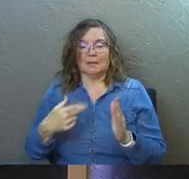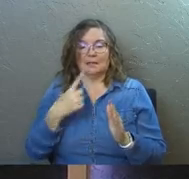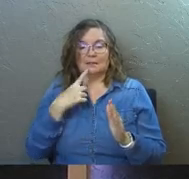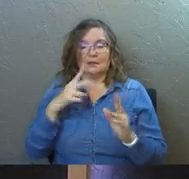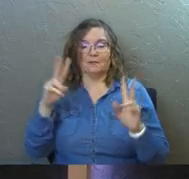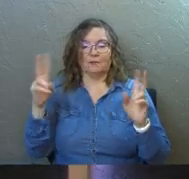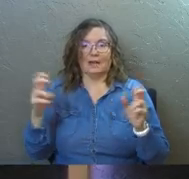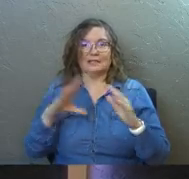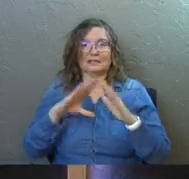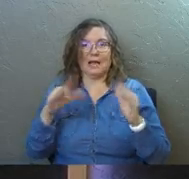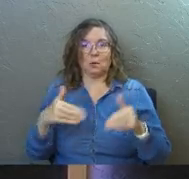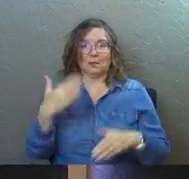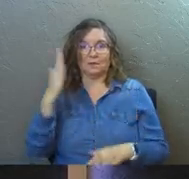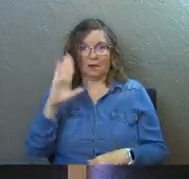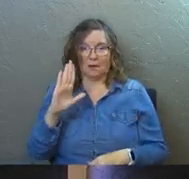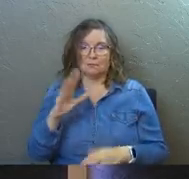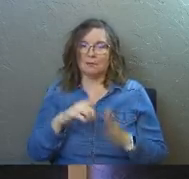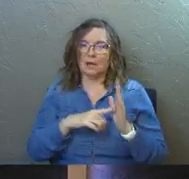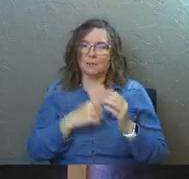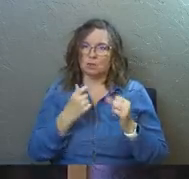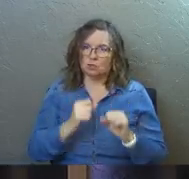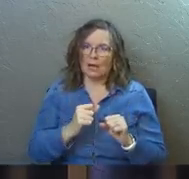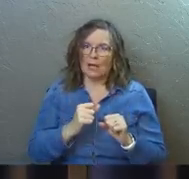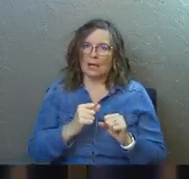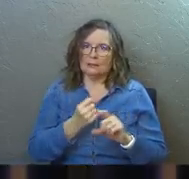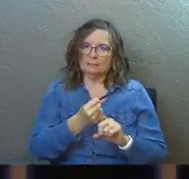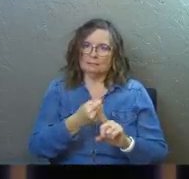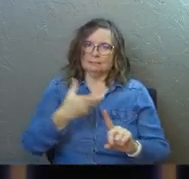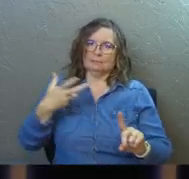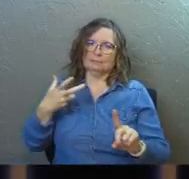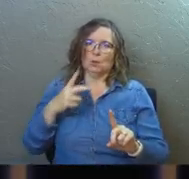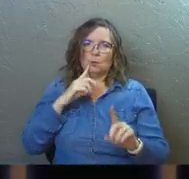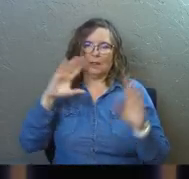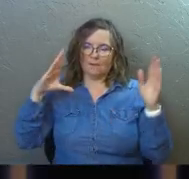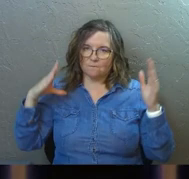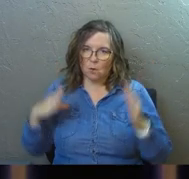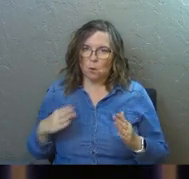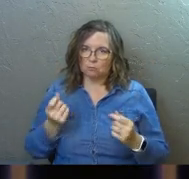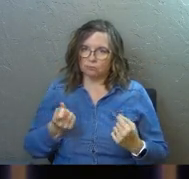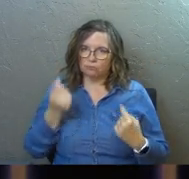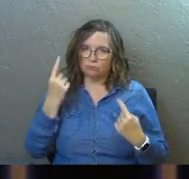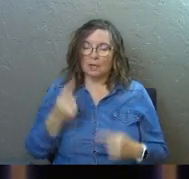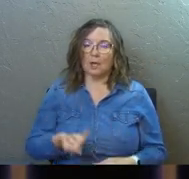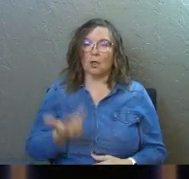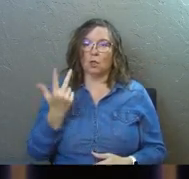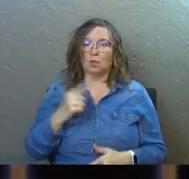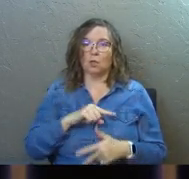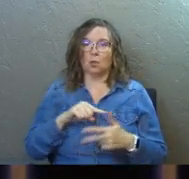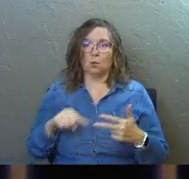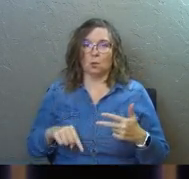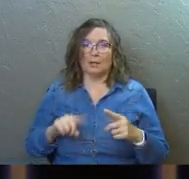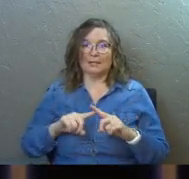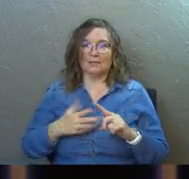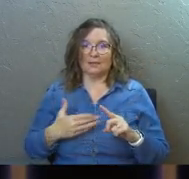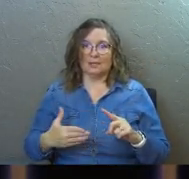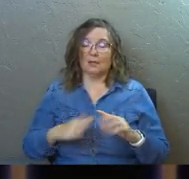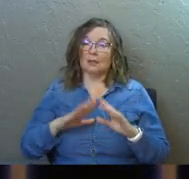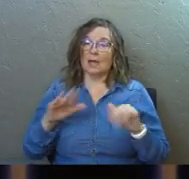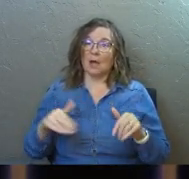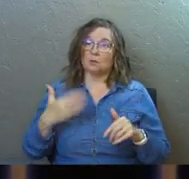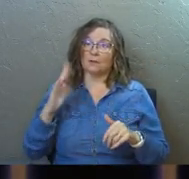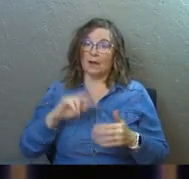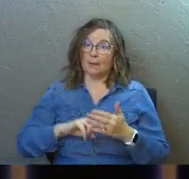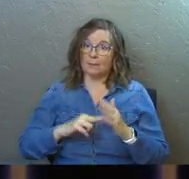here by this phrase, house of God. And I'm going to try and get it really, really focused for us. So it's three different things. But the very first thing house of